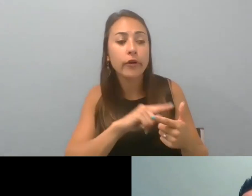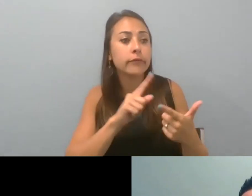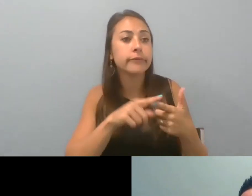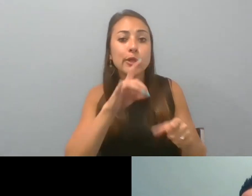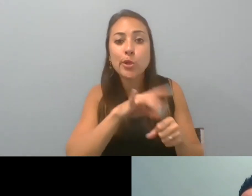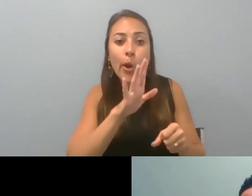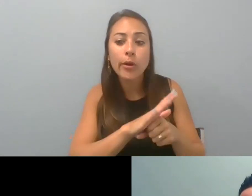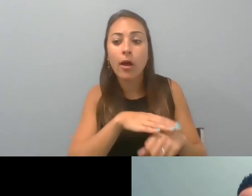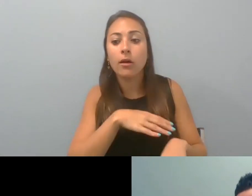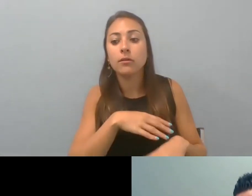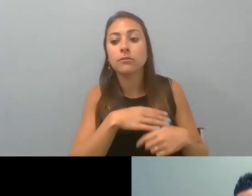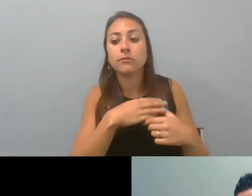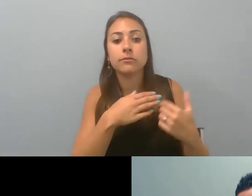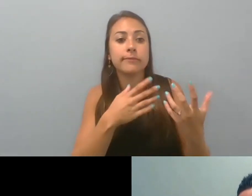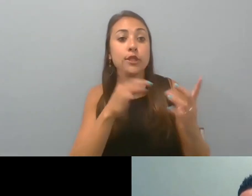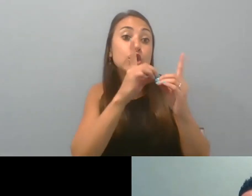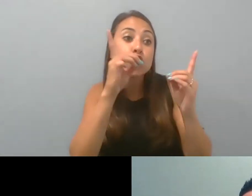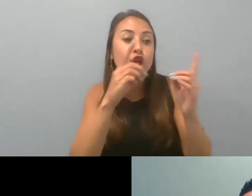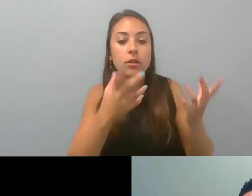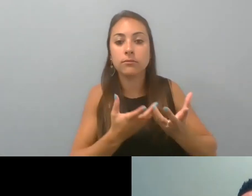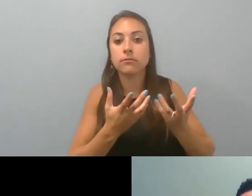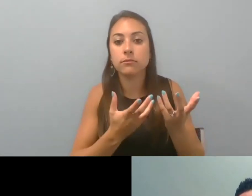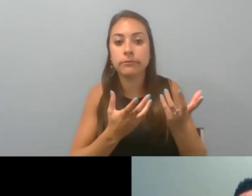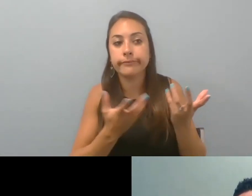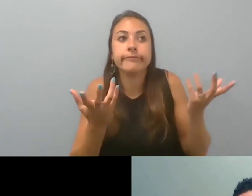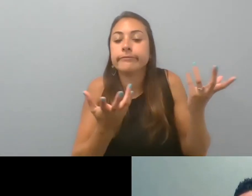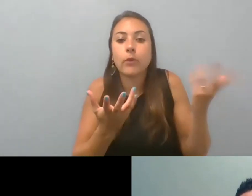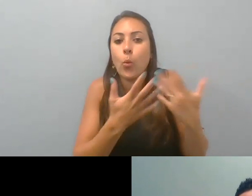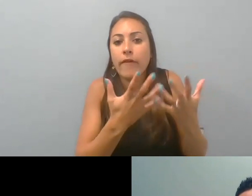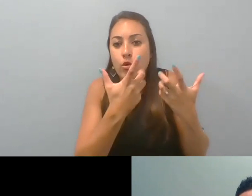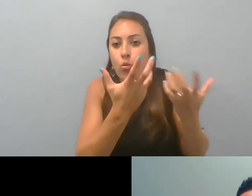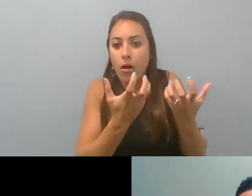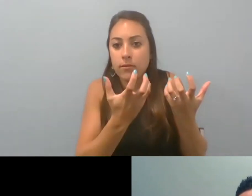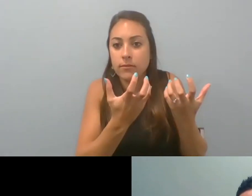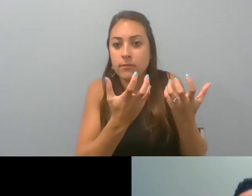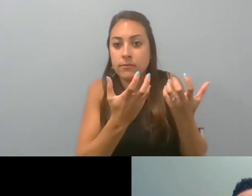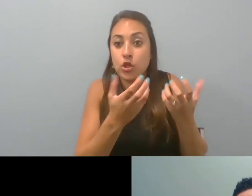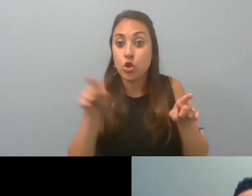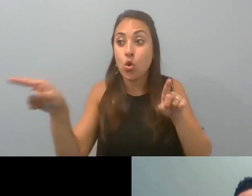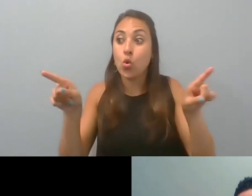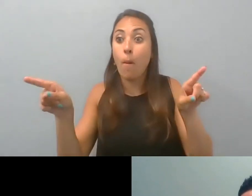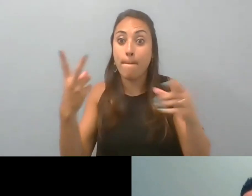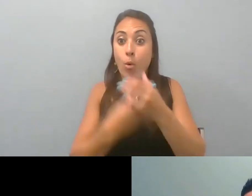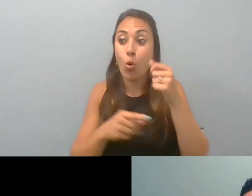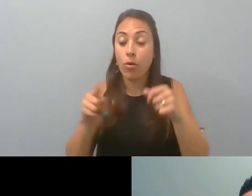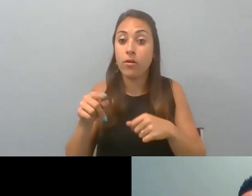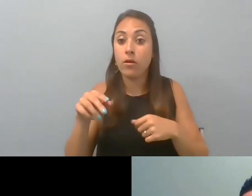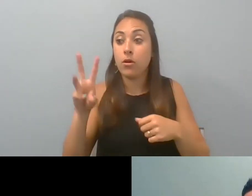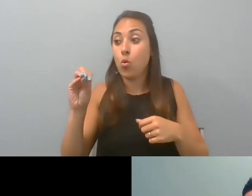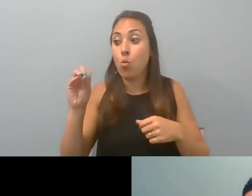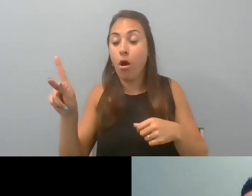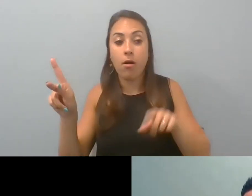to a side, and you're entitled to a dessert. And then those items are then brought up to the cashier, and the